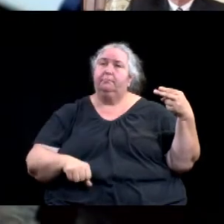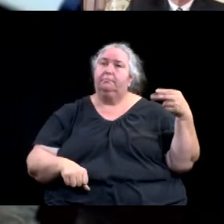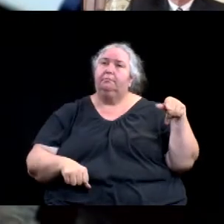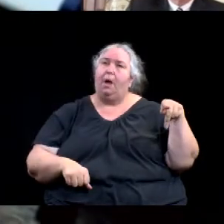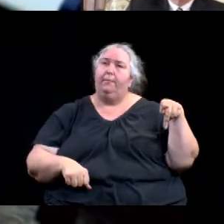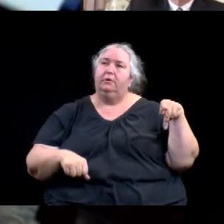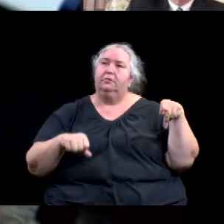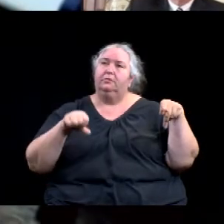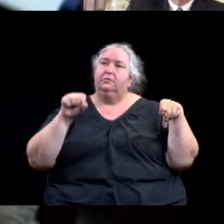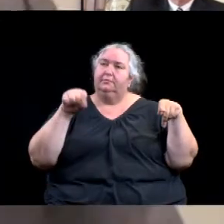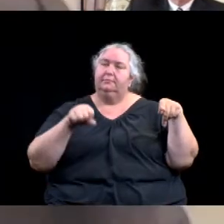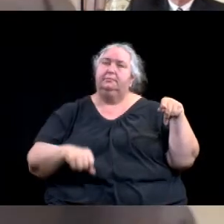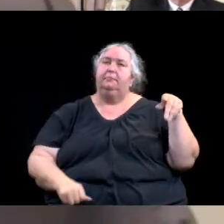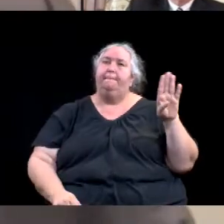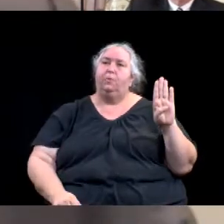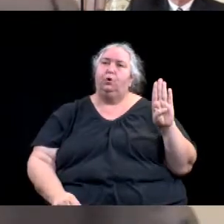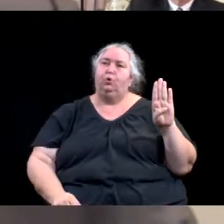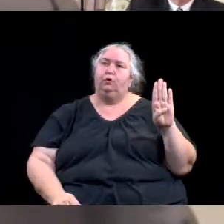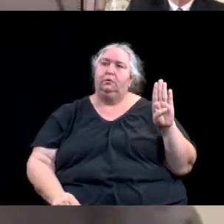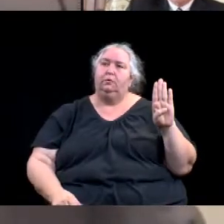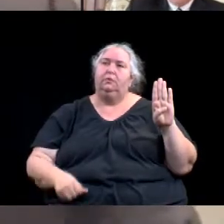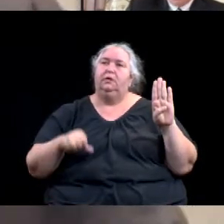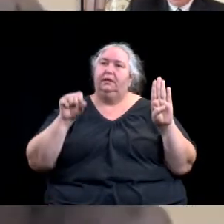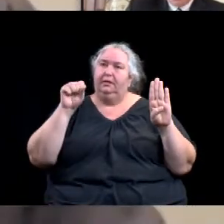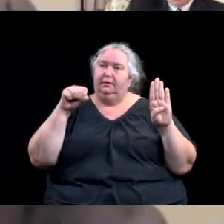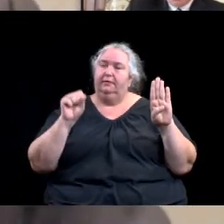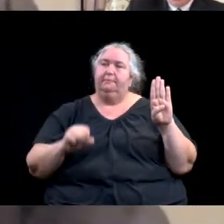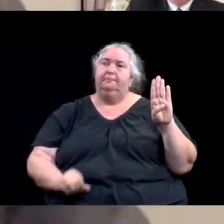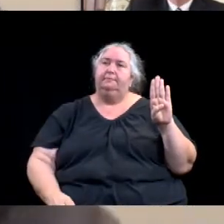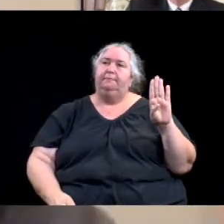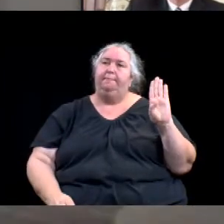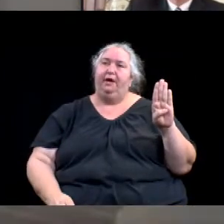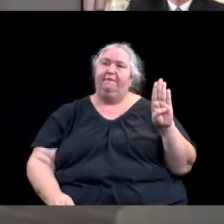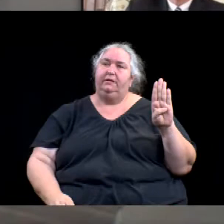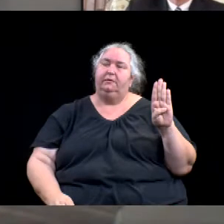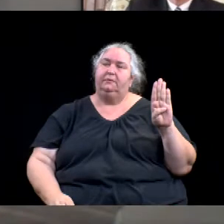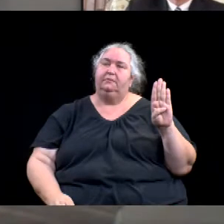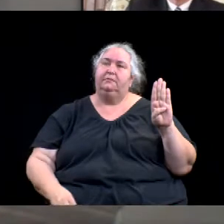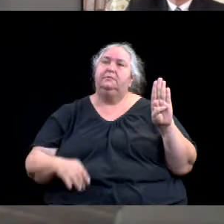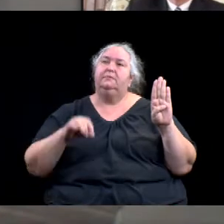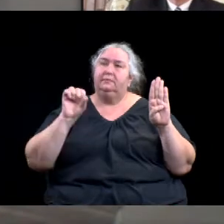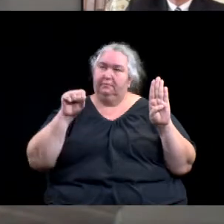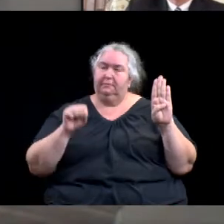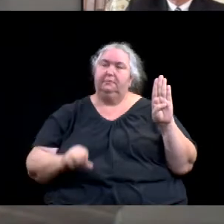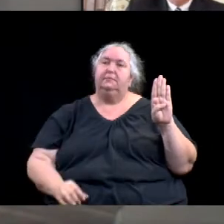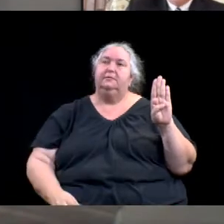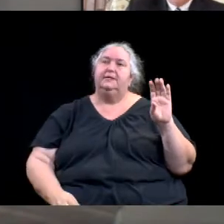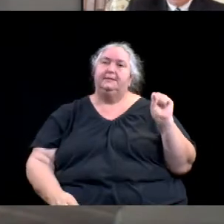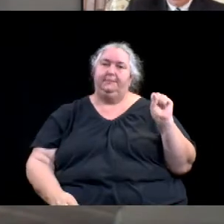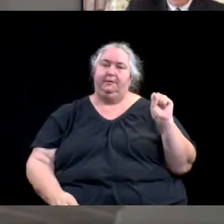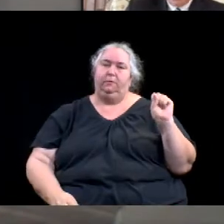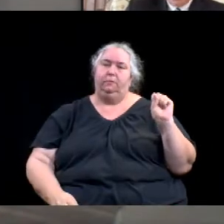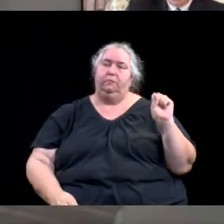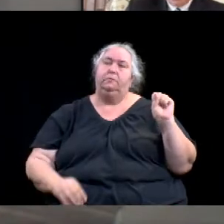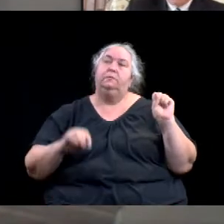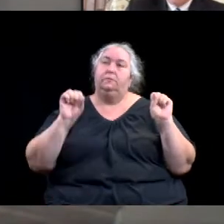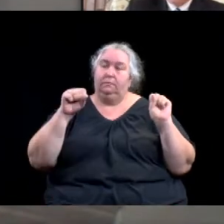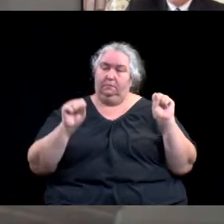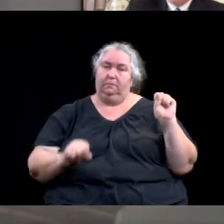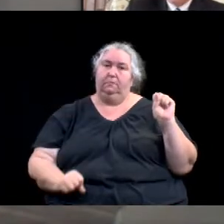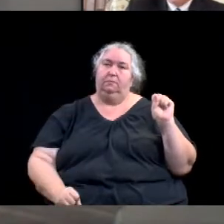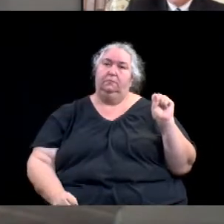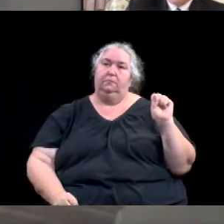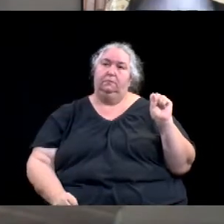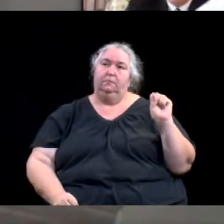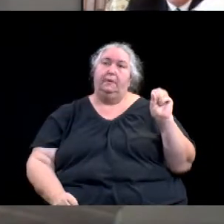Sabido? Yes. Meek? Yes, that motion carries, and we'll move on to the ordinances. And the first one we have is